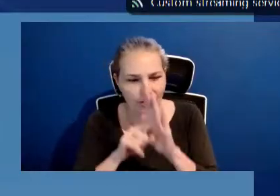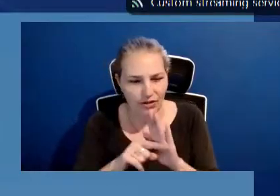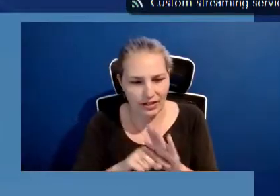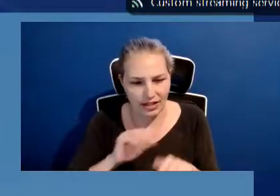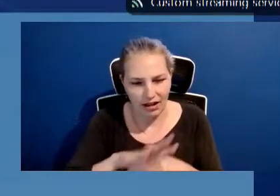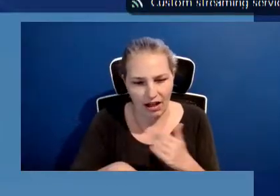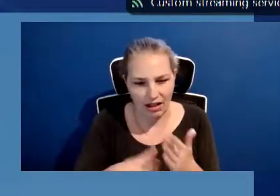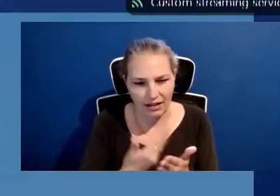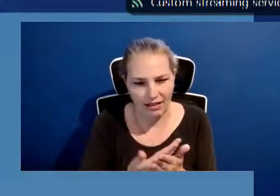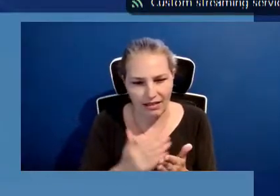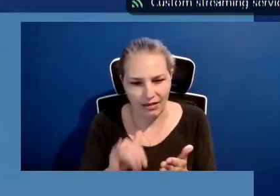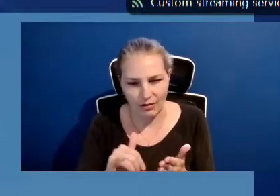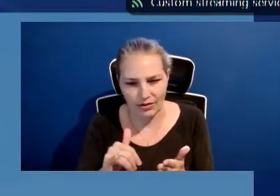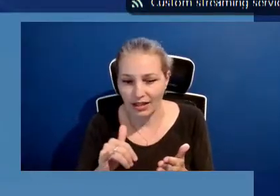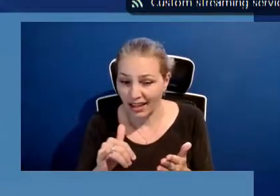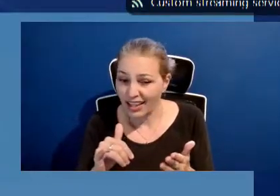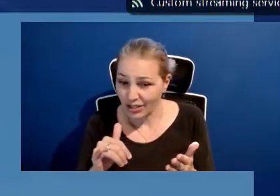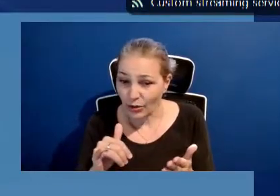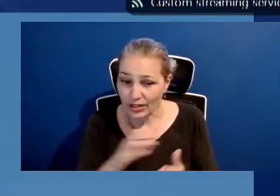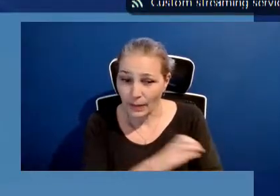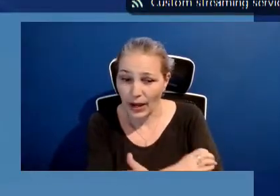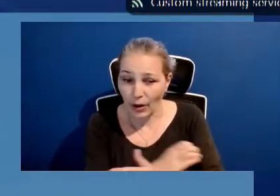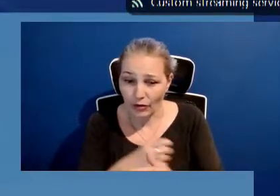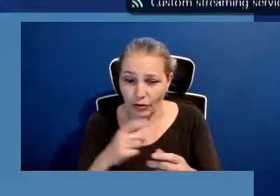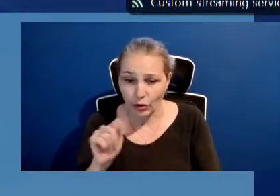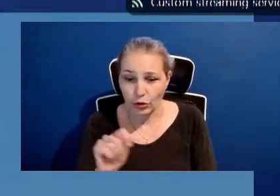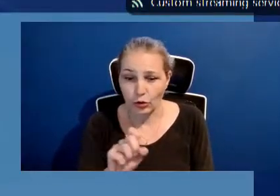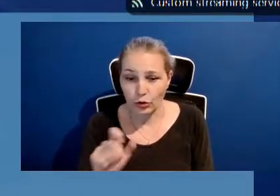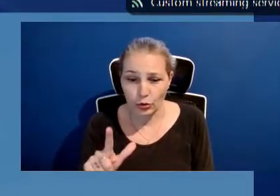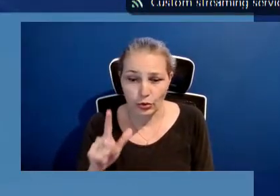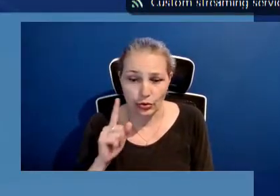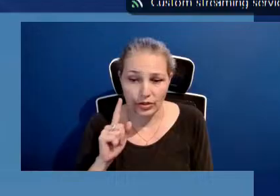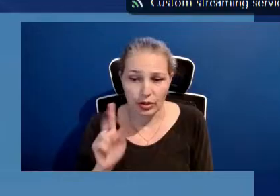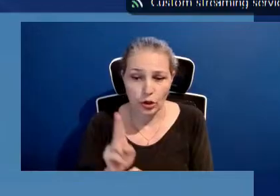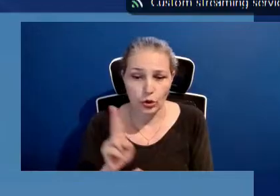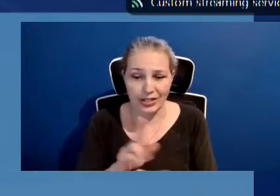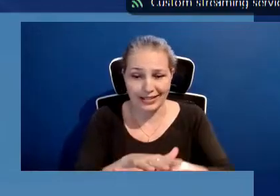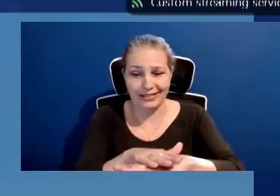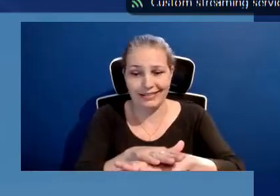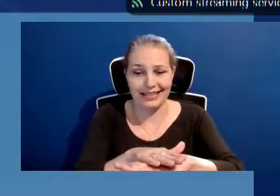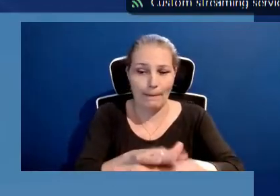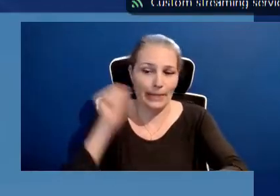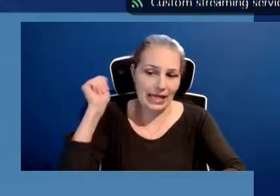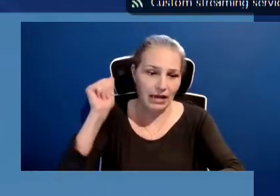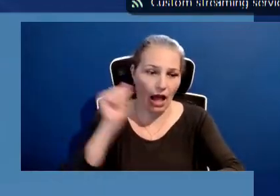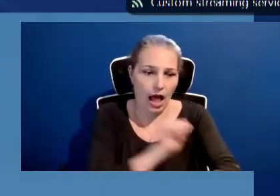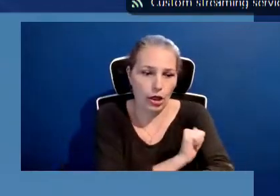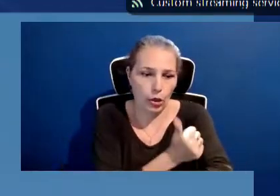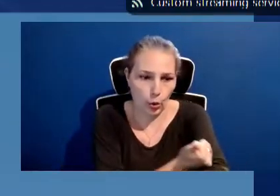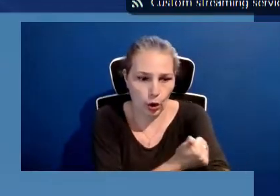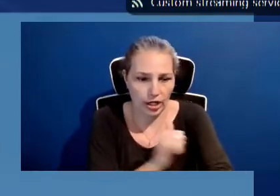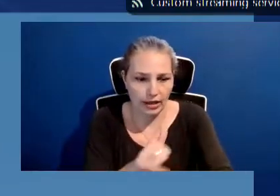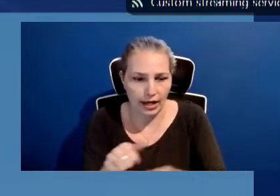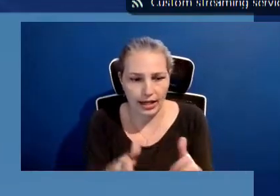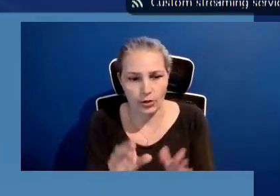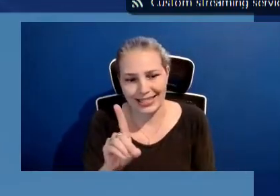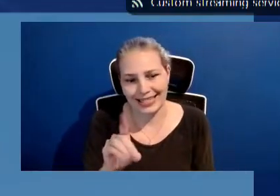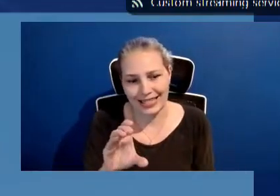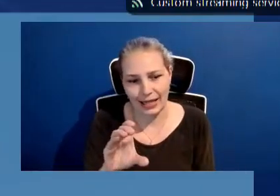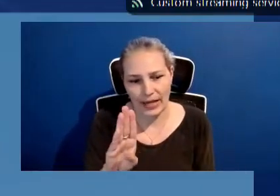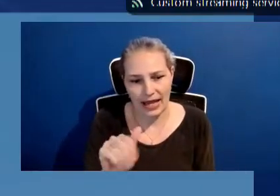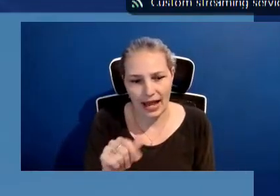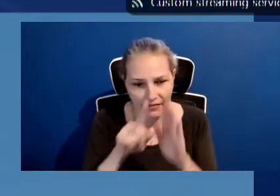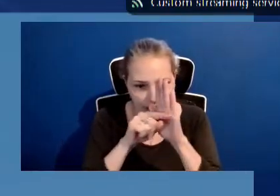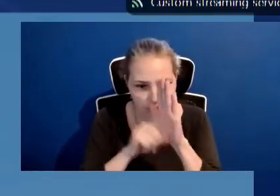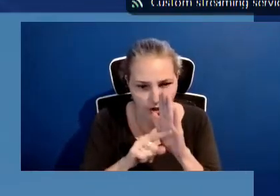histories, to determine if illegal price increases have occurred. And on the agenda for tomorrow's board meeting, the Board